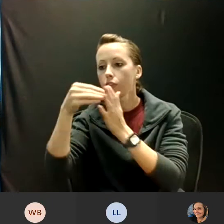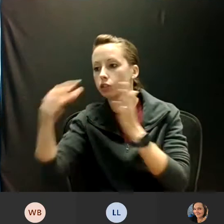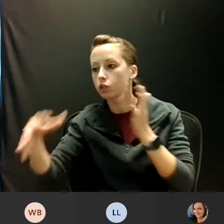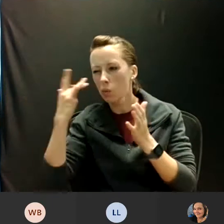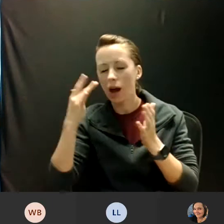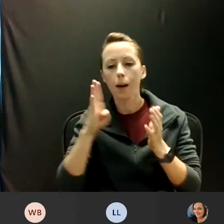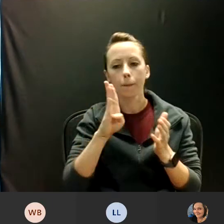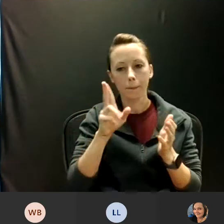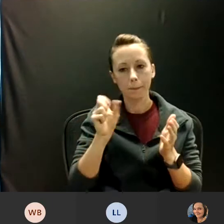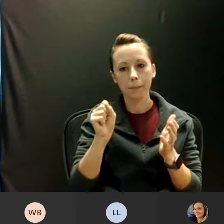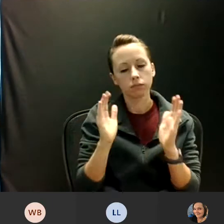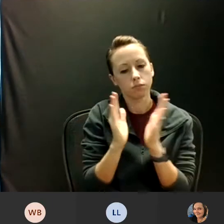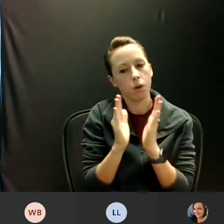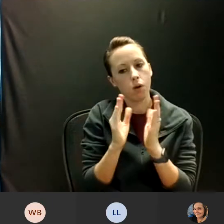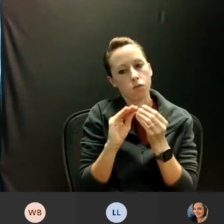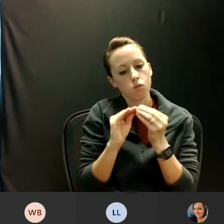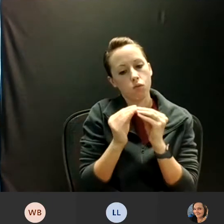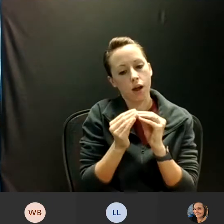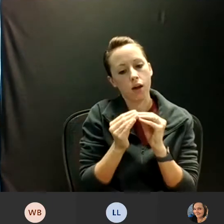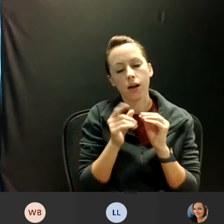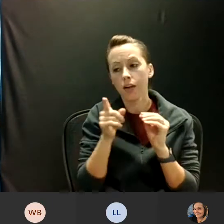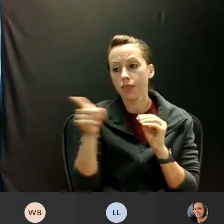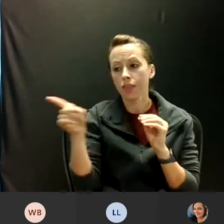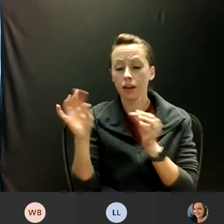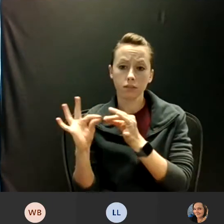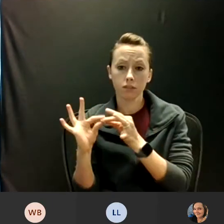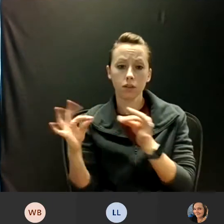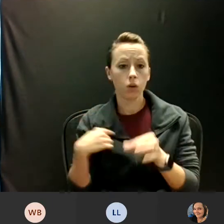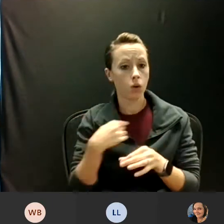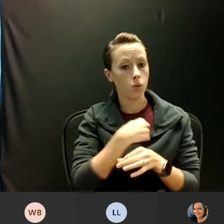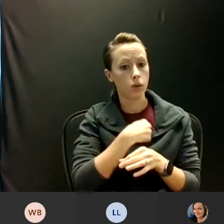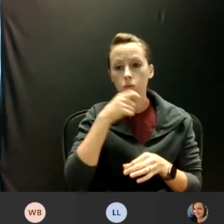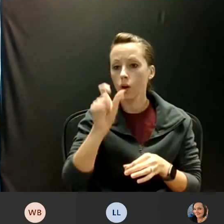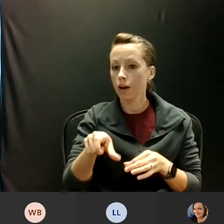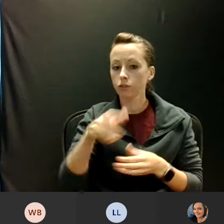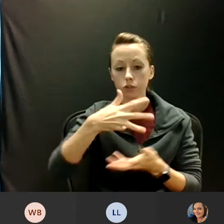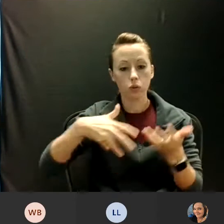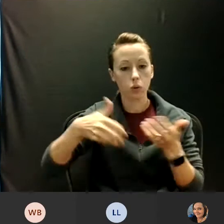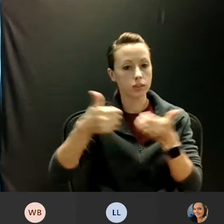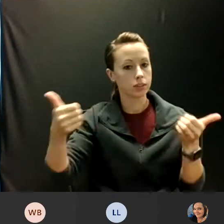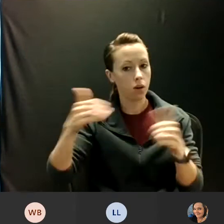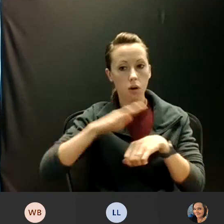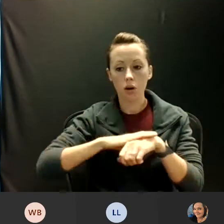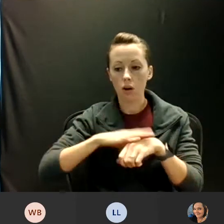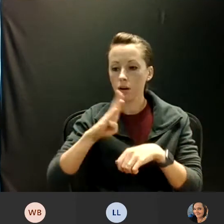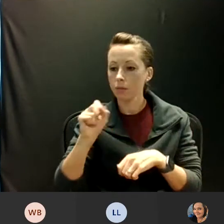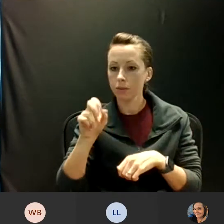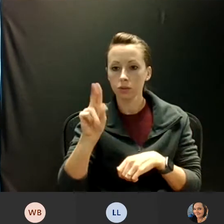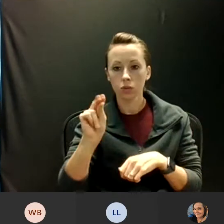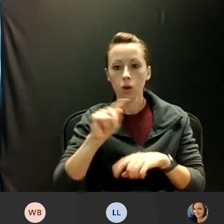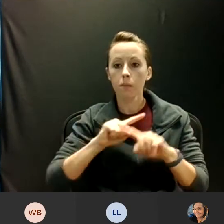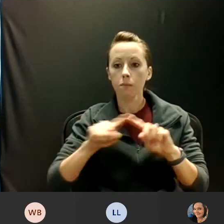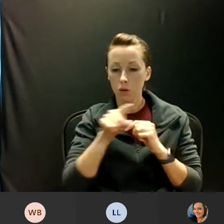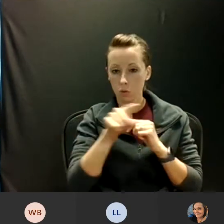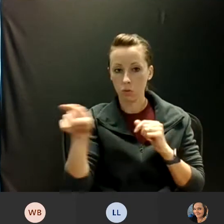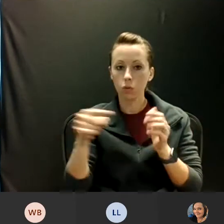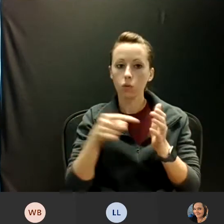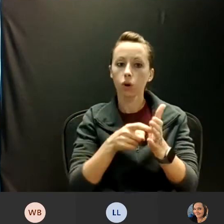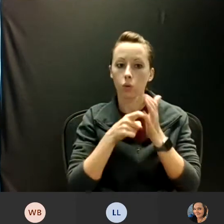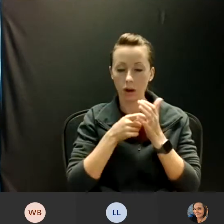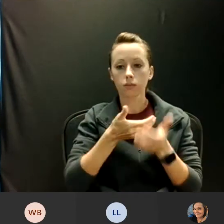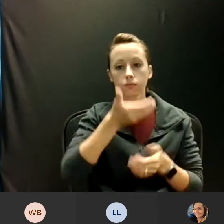the bus. And so what they have said is that we do not have to social distance on the bus, but you are required to wear